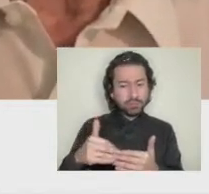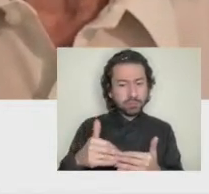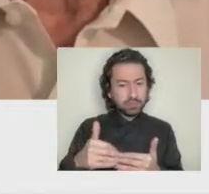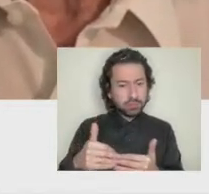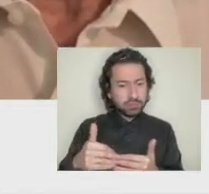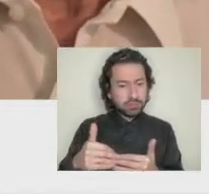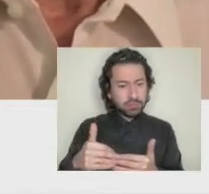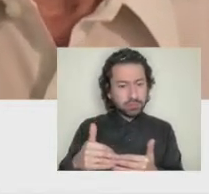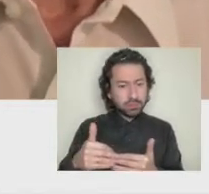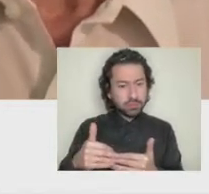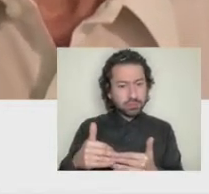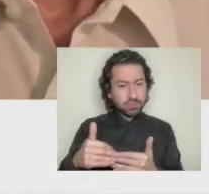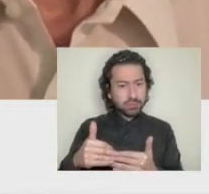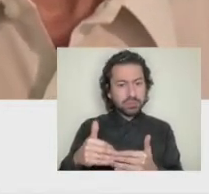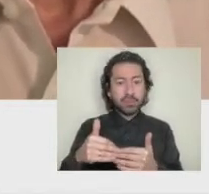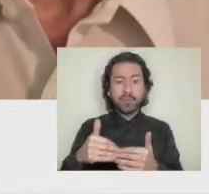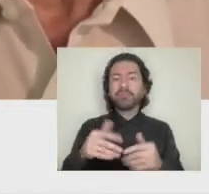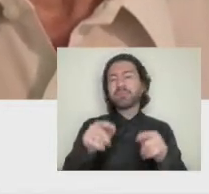in Brazil,